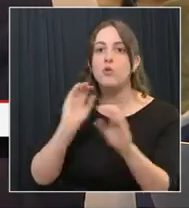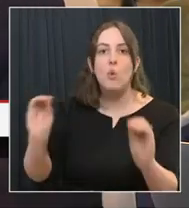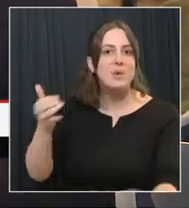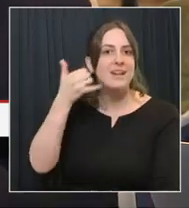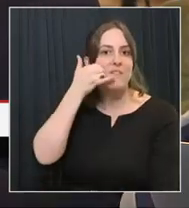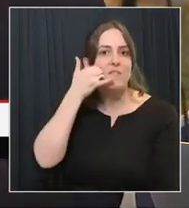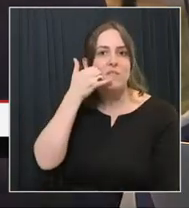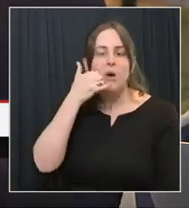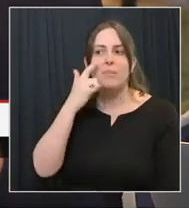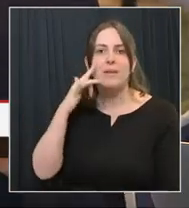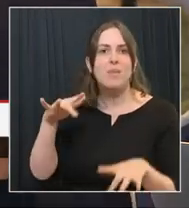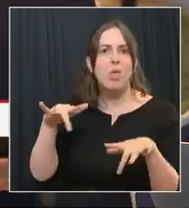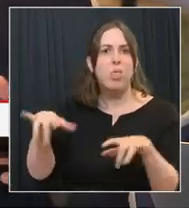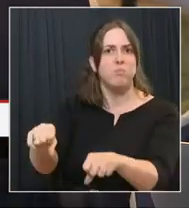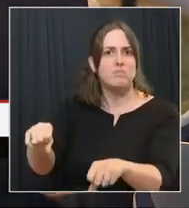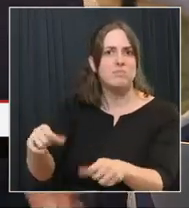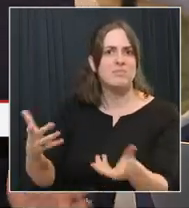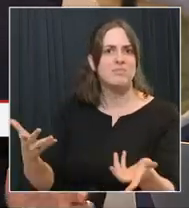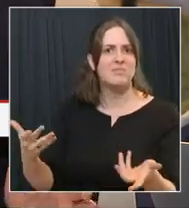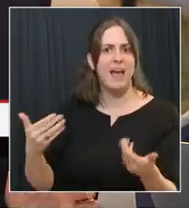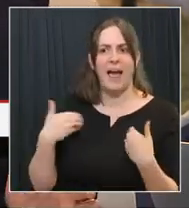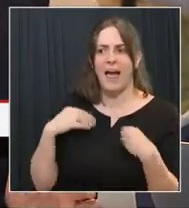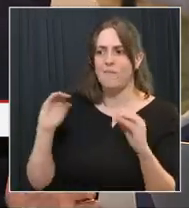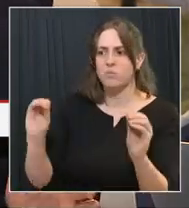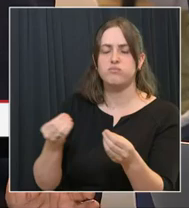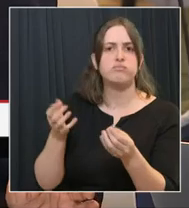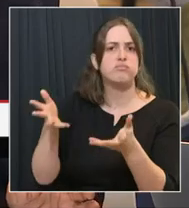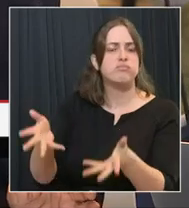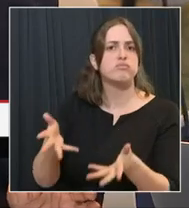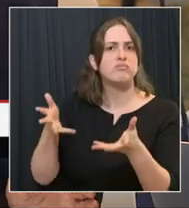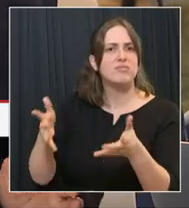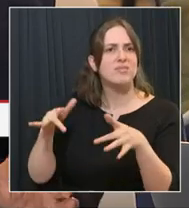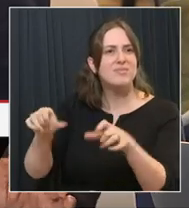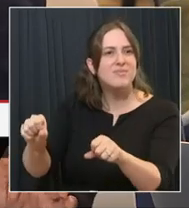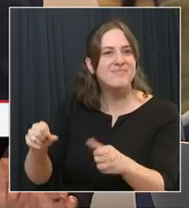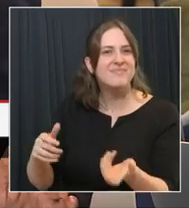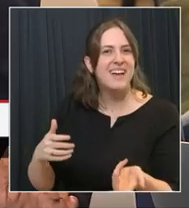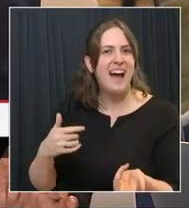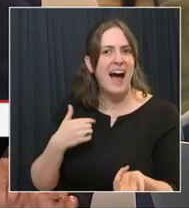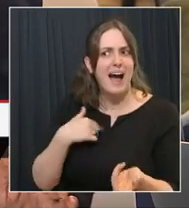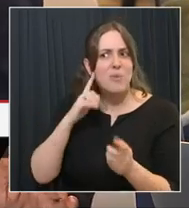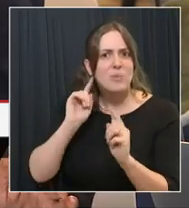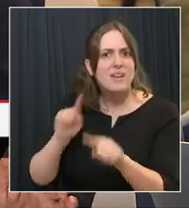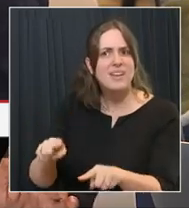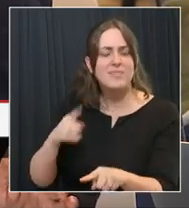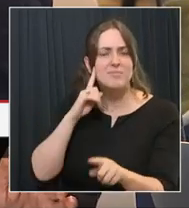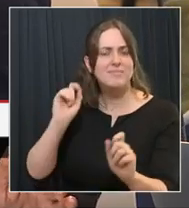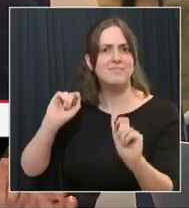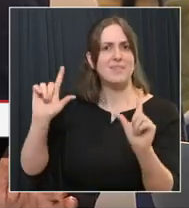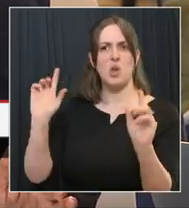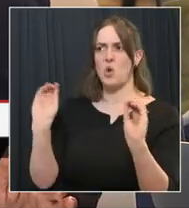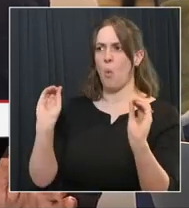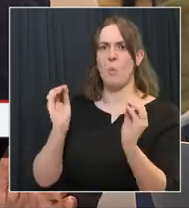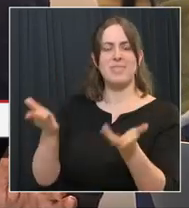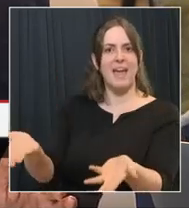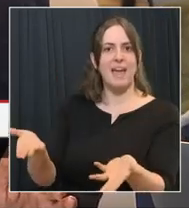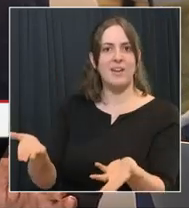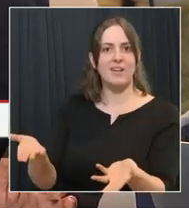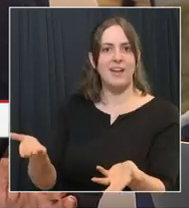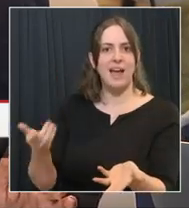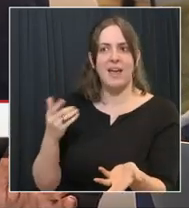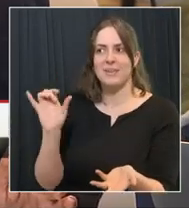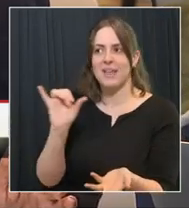So it's obvious it wasn't just the day I visited that there wasn't anybody there. I refer to them as ghost